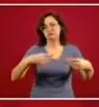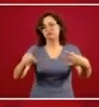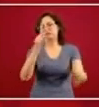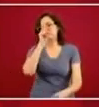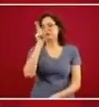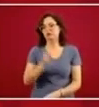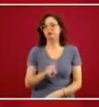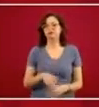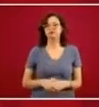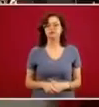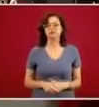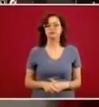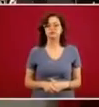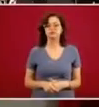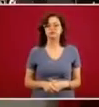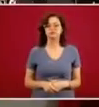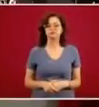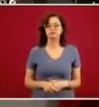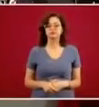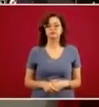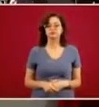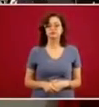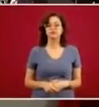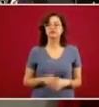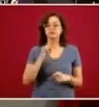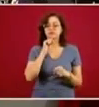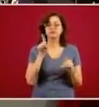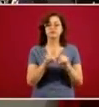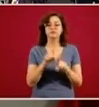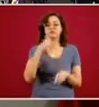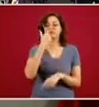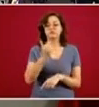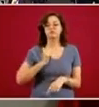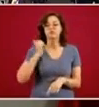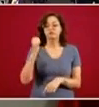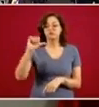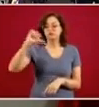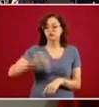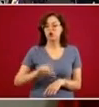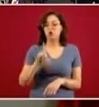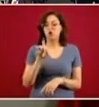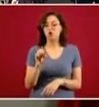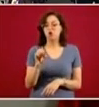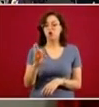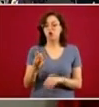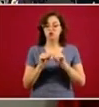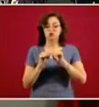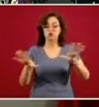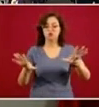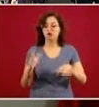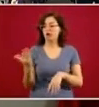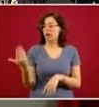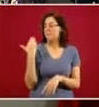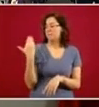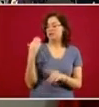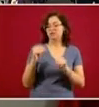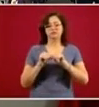doesn't have enough doctors and medical practitioners to meet the national demand.